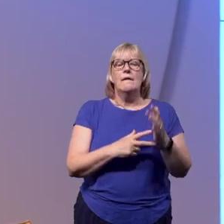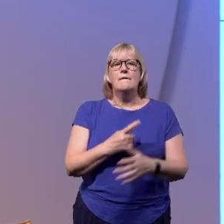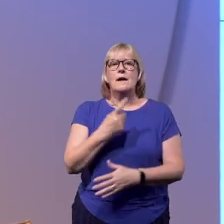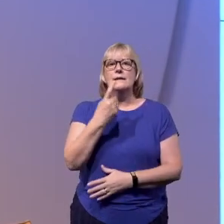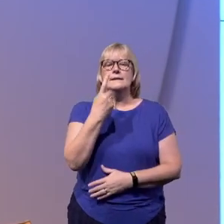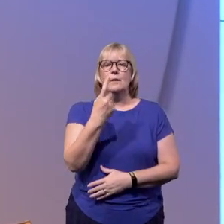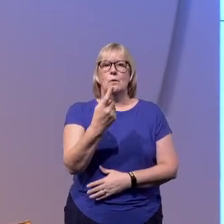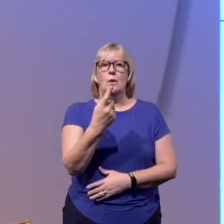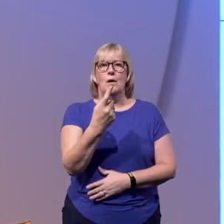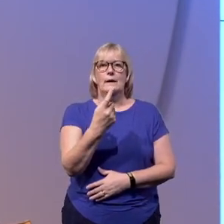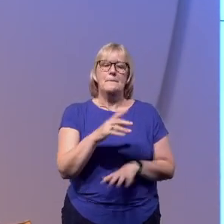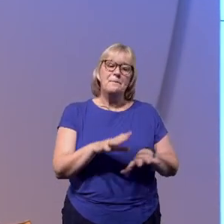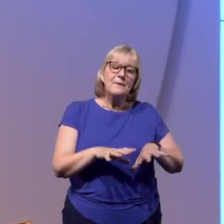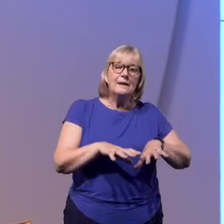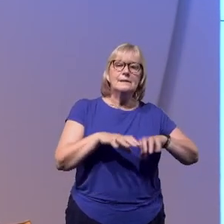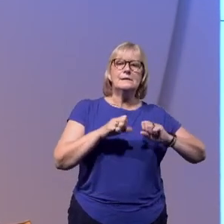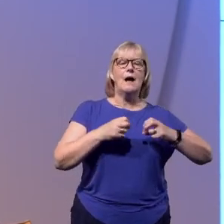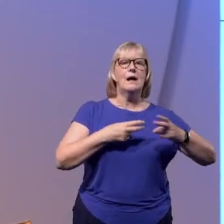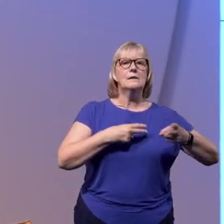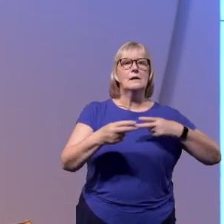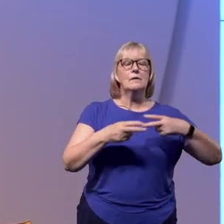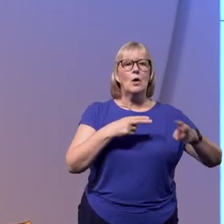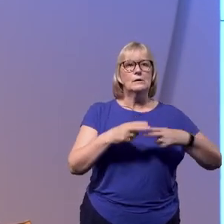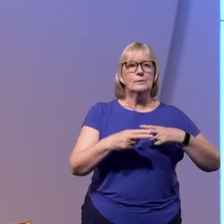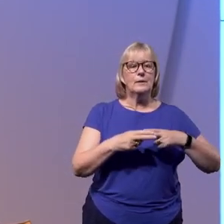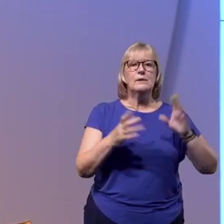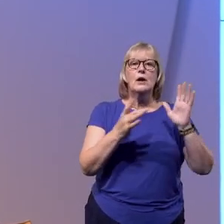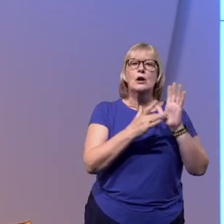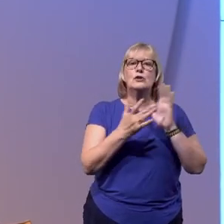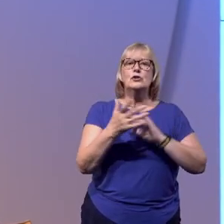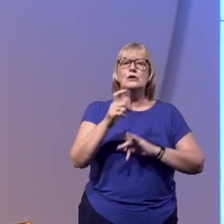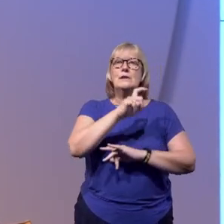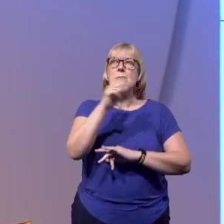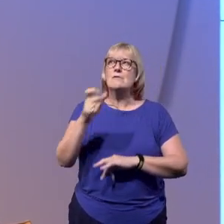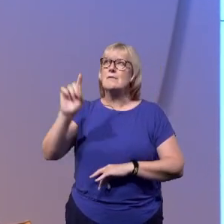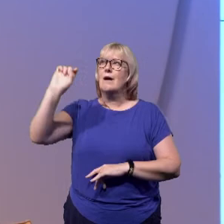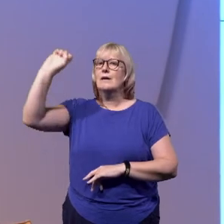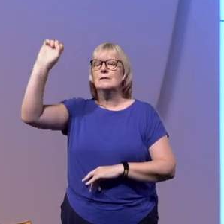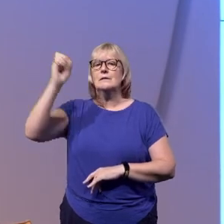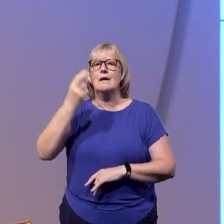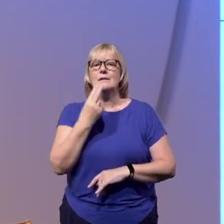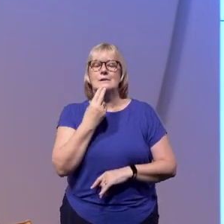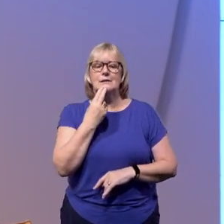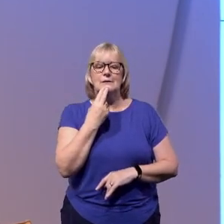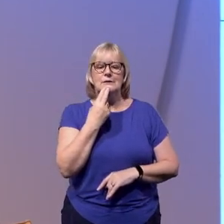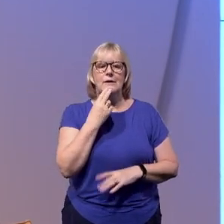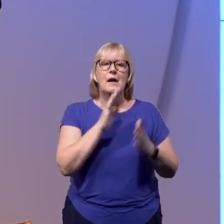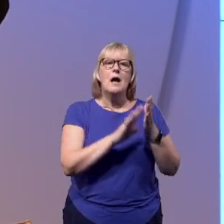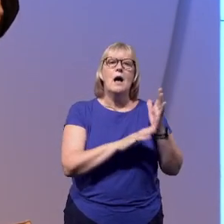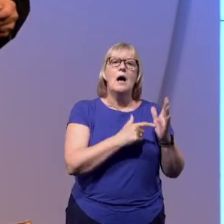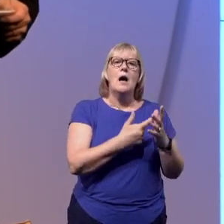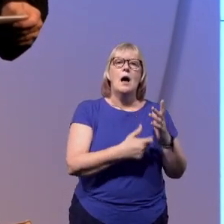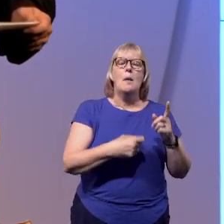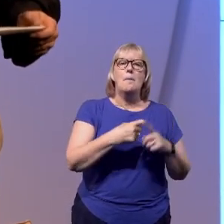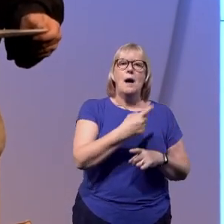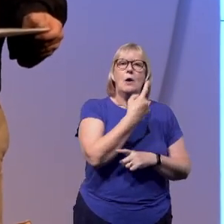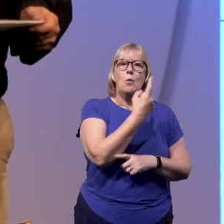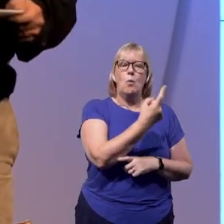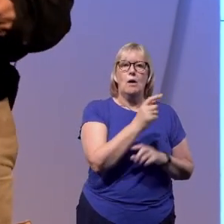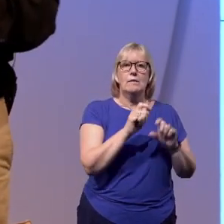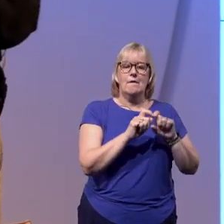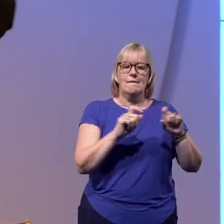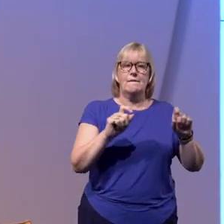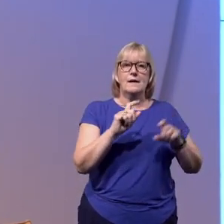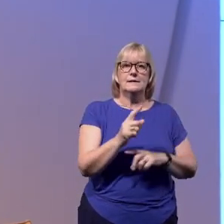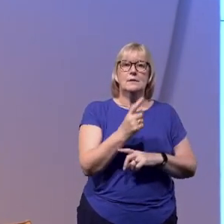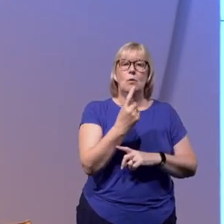gospel about Jesus Christ, the Son of God. So can we see Jesus Christ, Mark 1, verse 1, is not just a man. Who